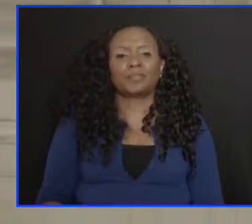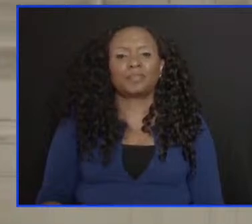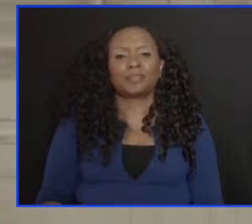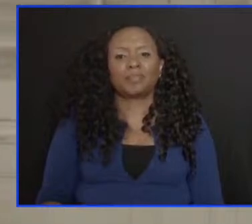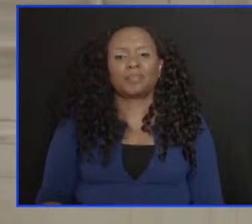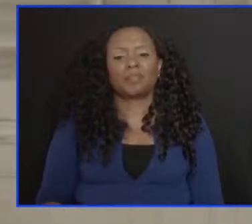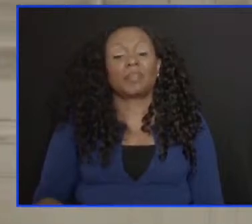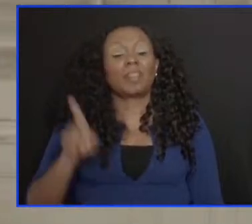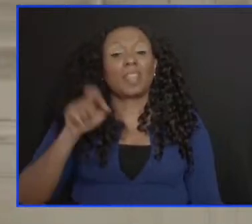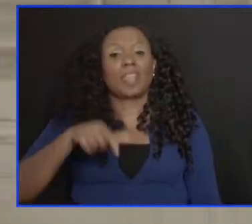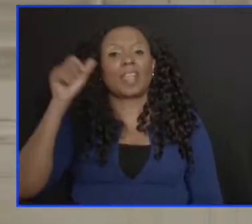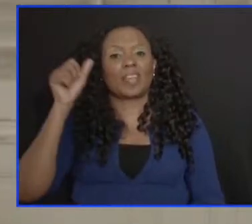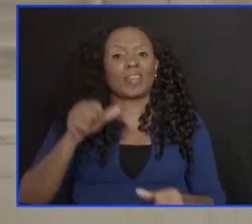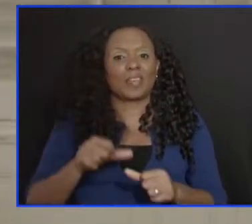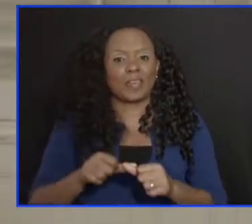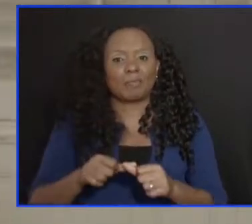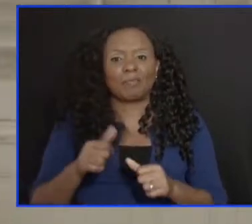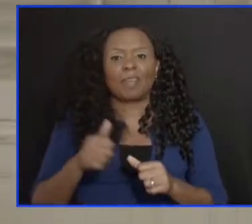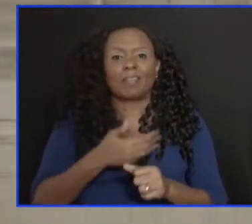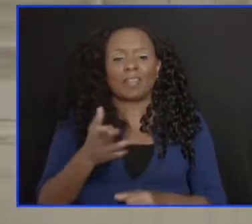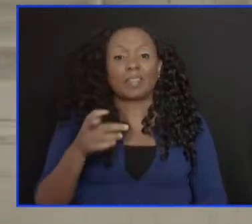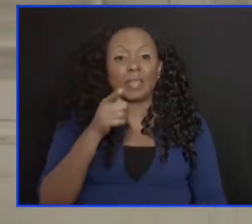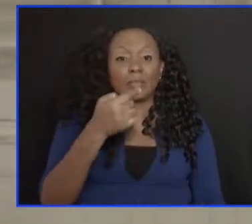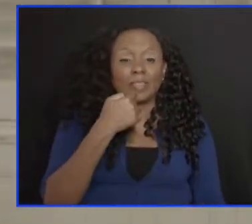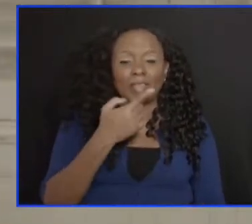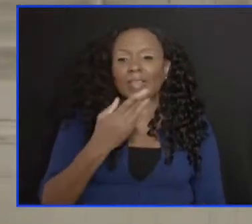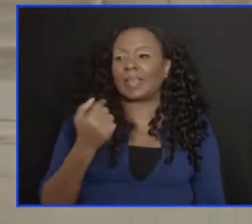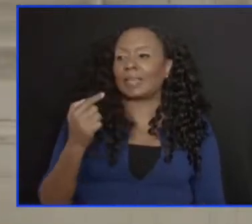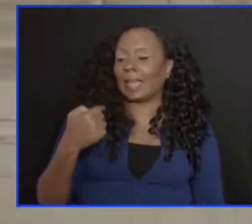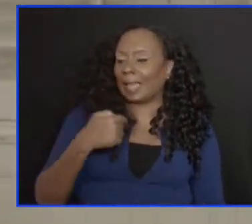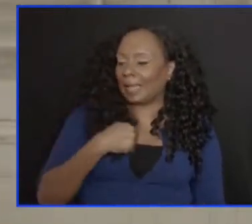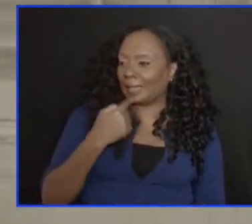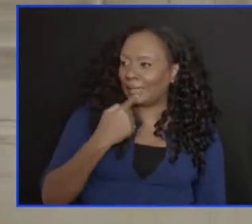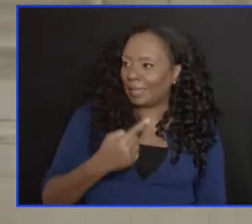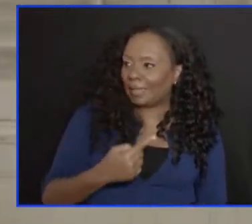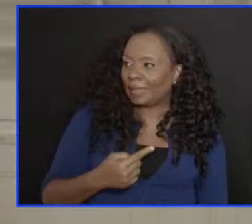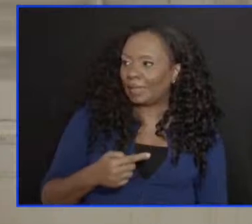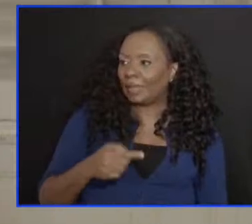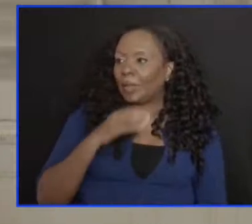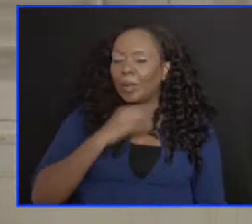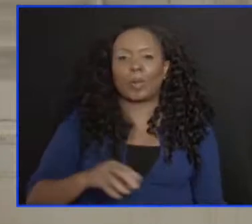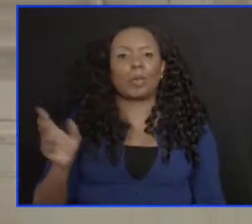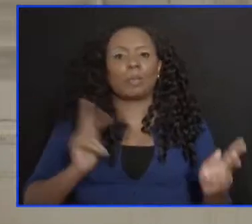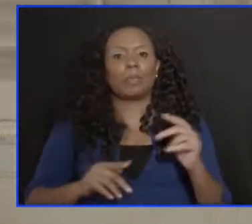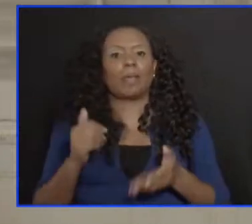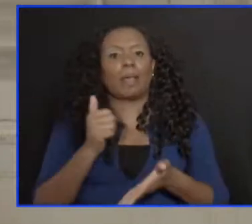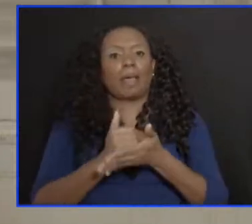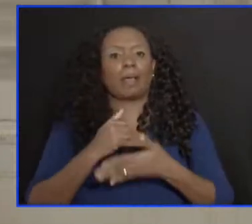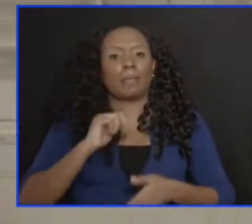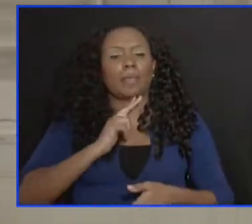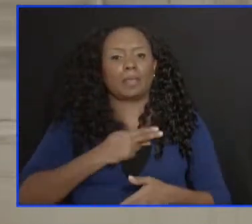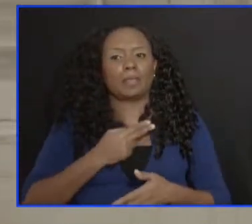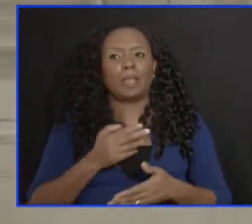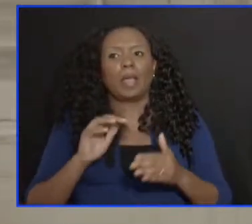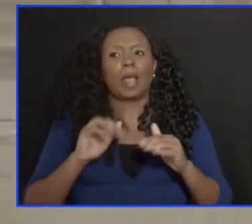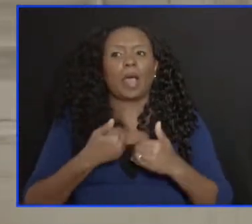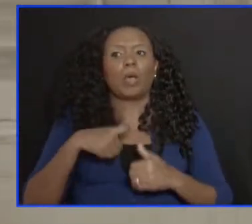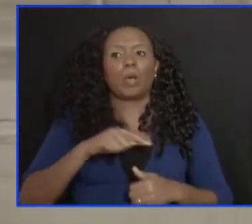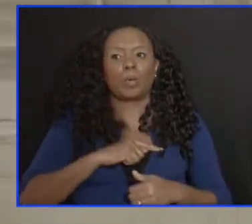things that you've mentioned, David, and the things that I've mentioned. They're all a part of who we are as Barbadians.